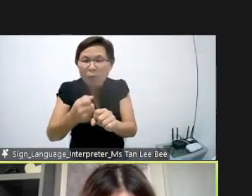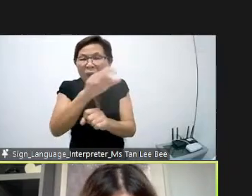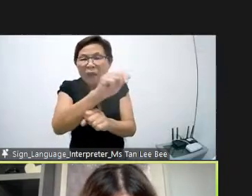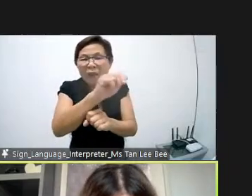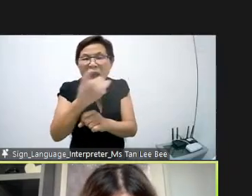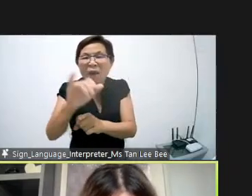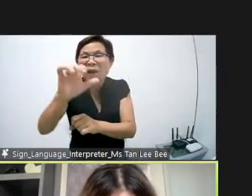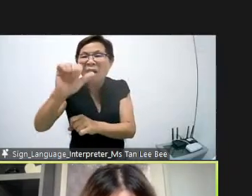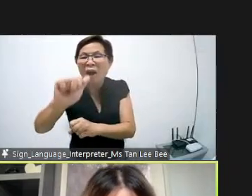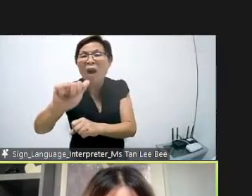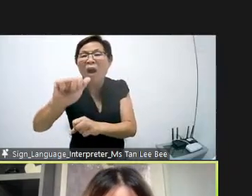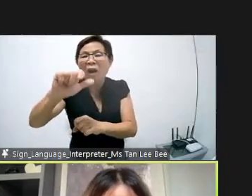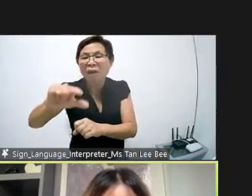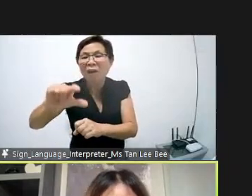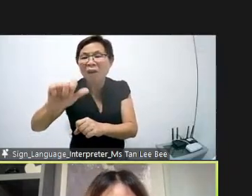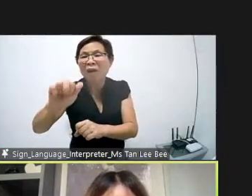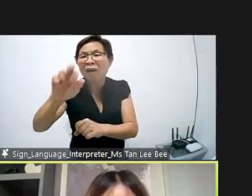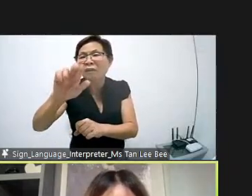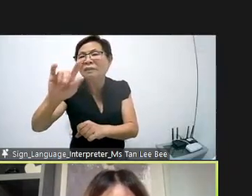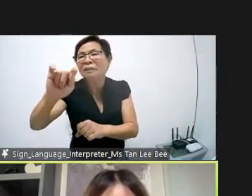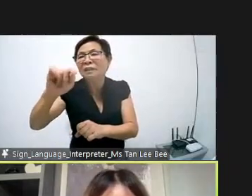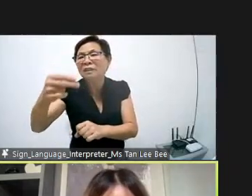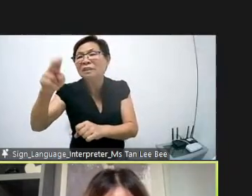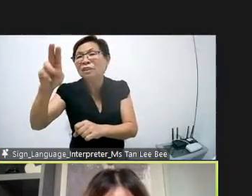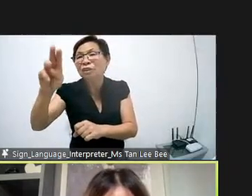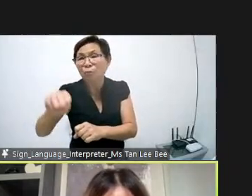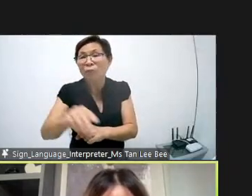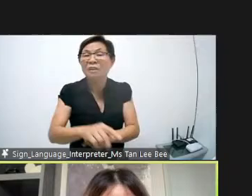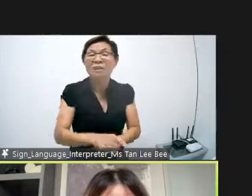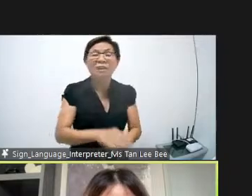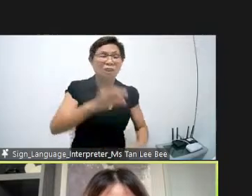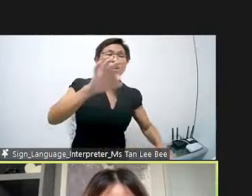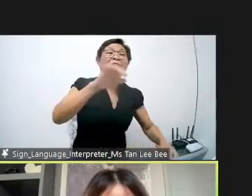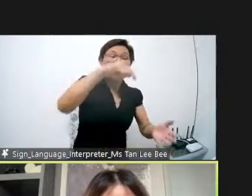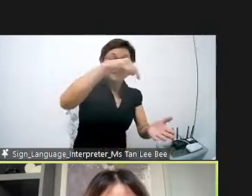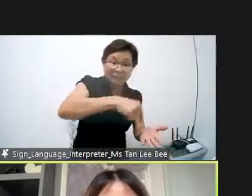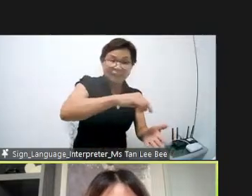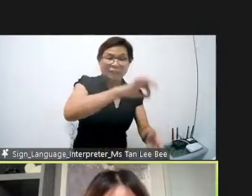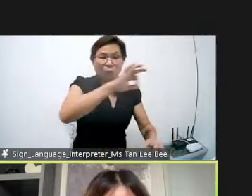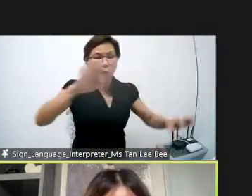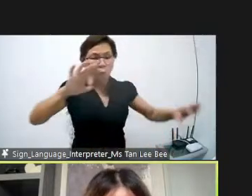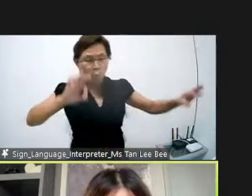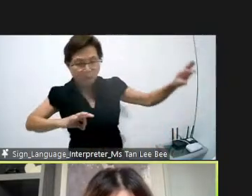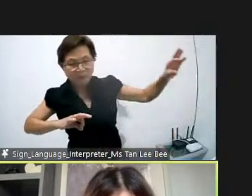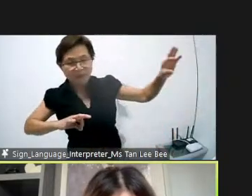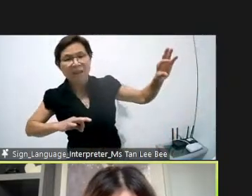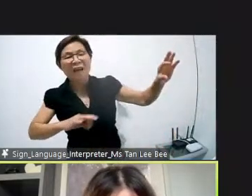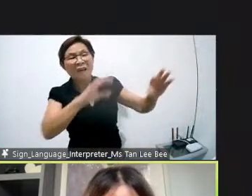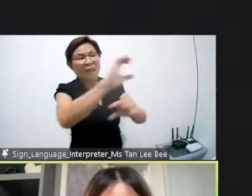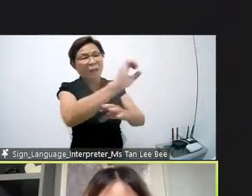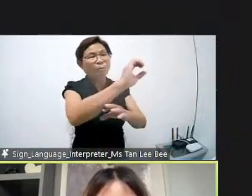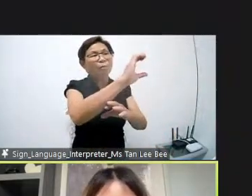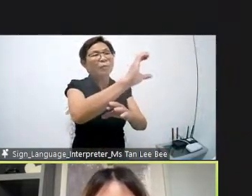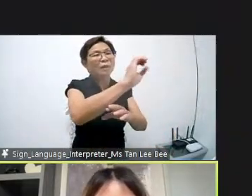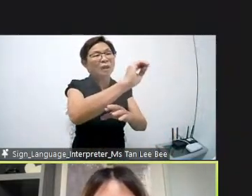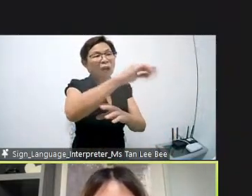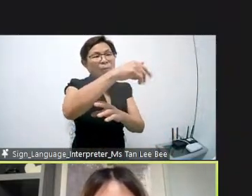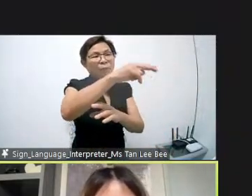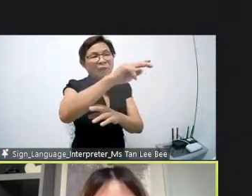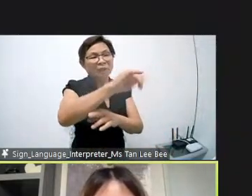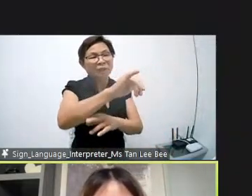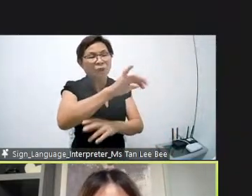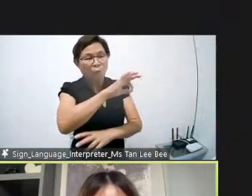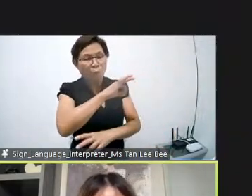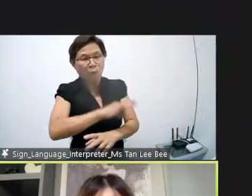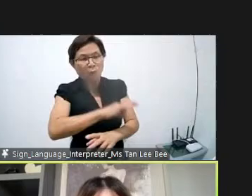algorithm. This is the win-win model because the company will get the credit to